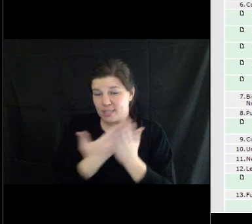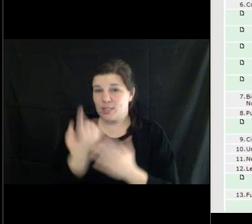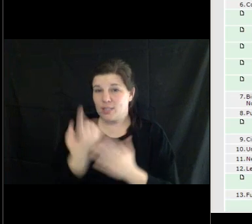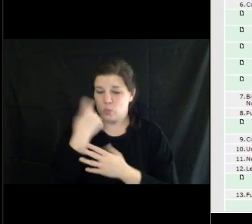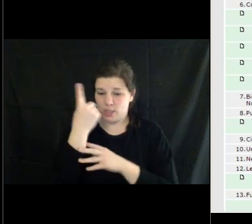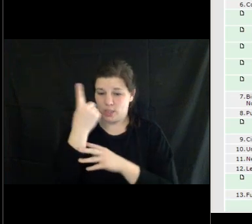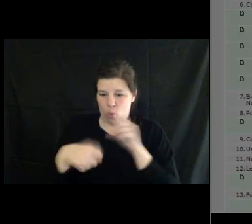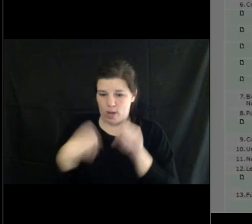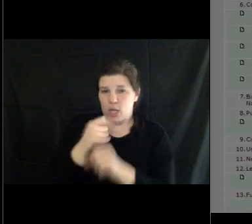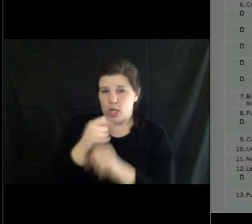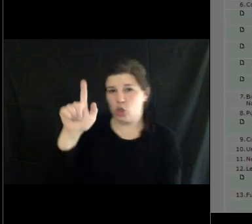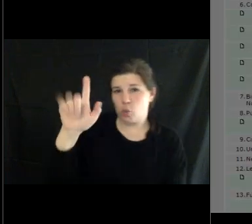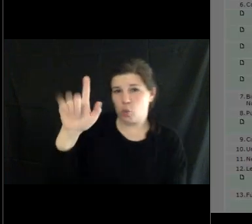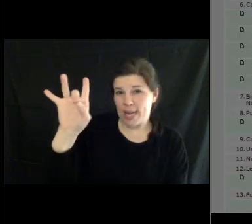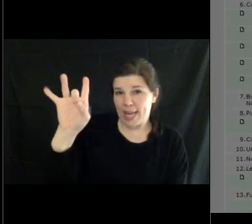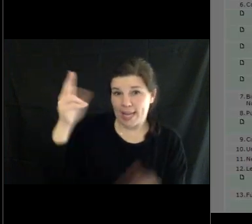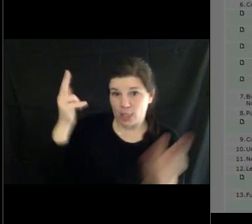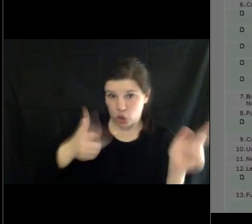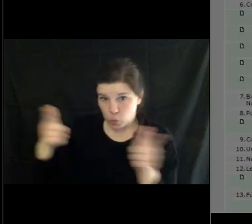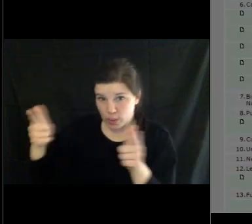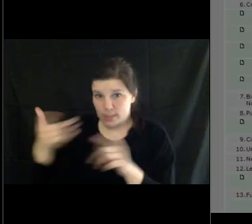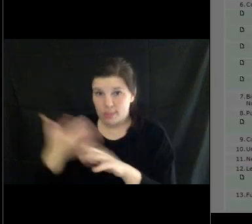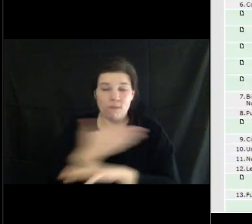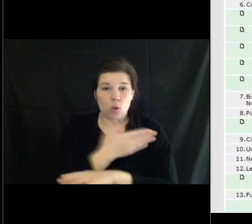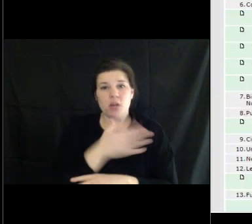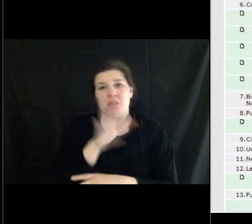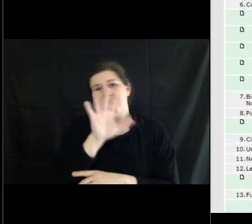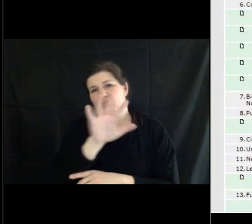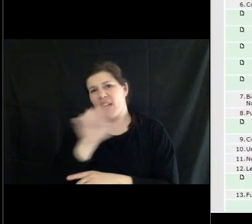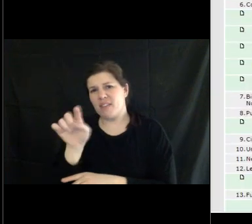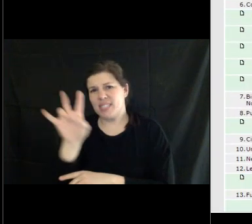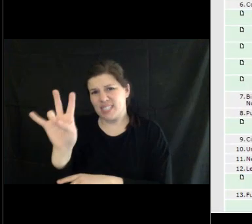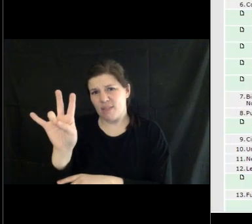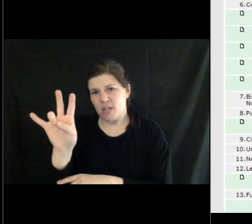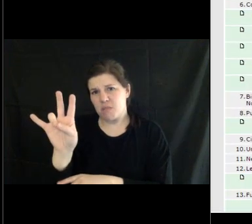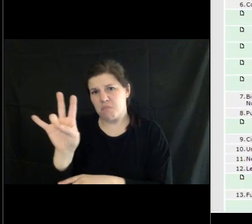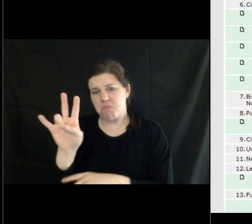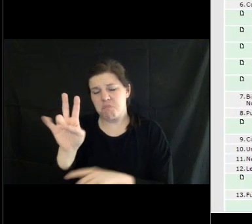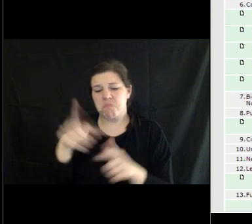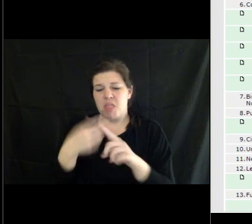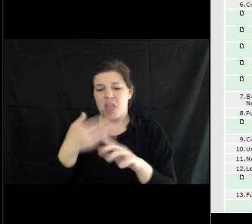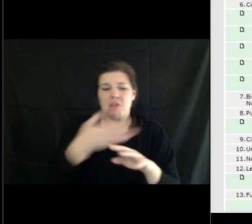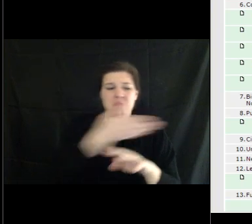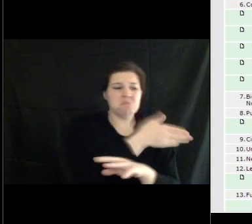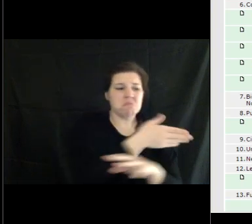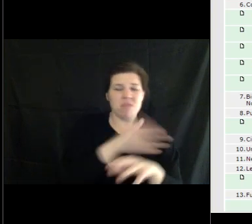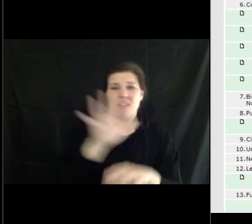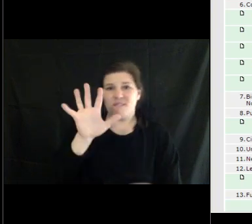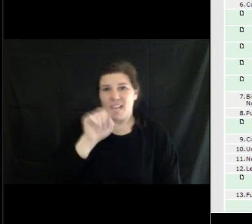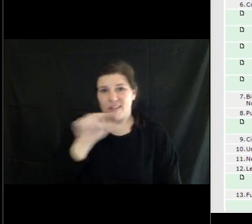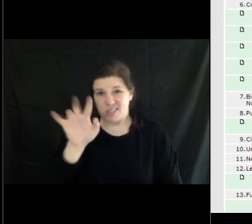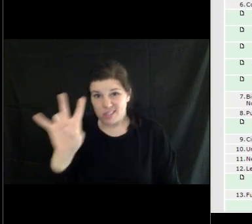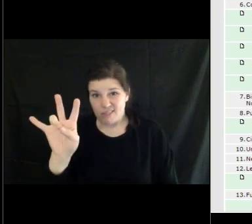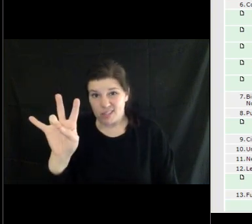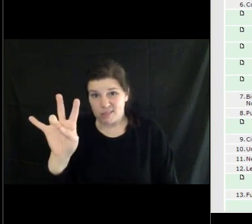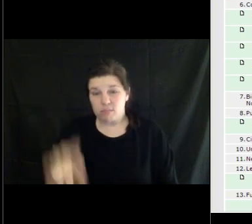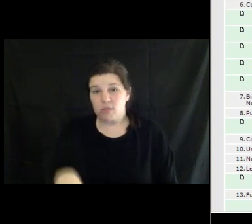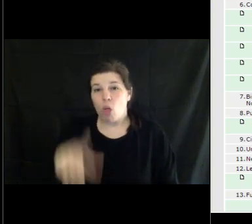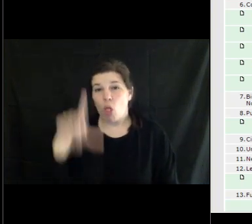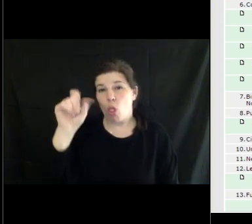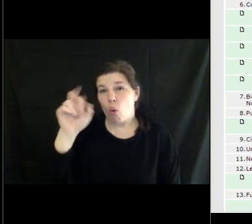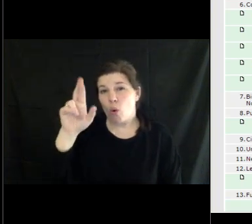28 shootings. Prior to that, there was like 5 to 7, and 5 to 7 the year before that. And Lori's name is all over that stuff.